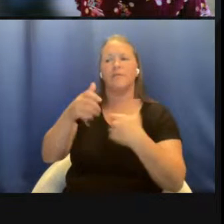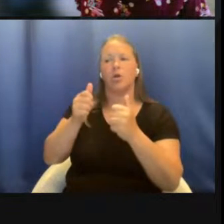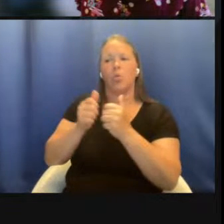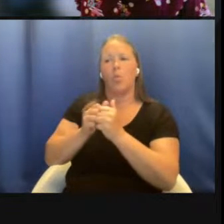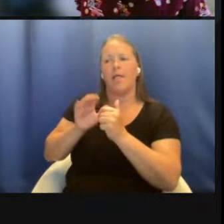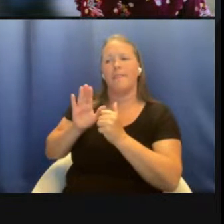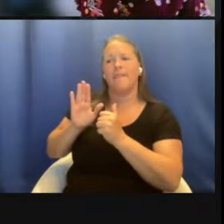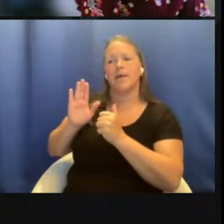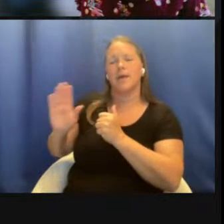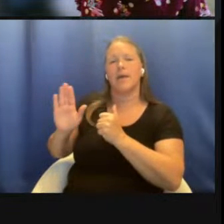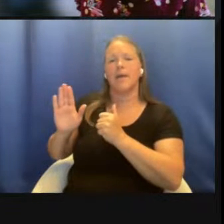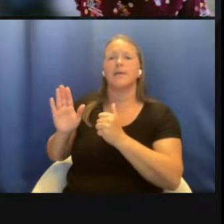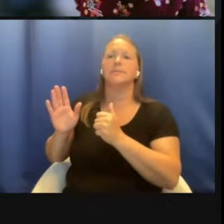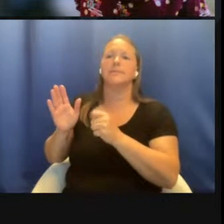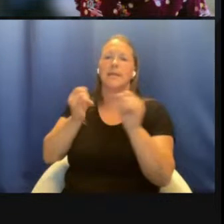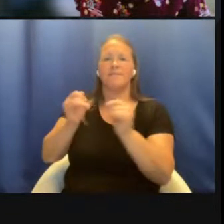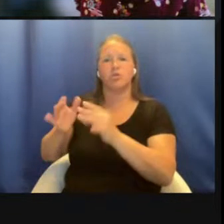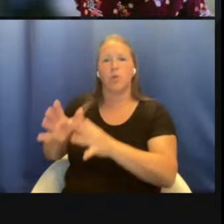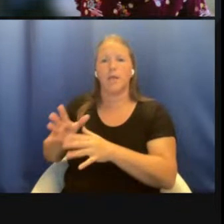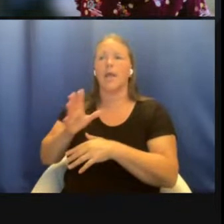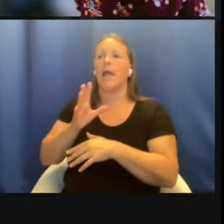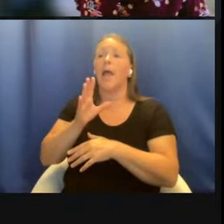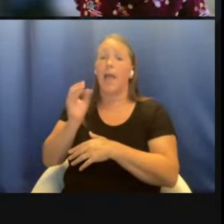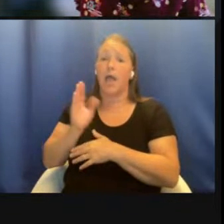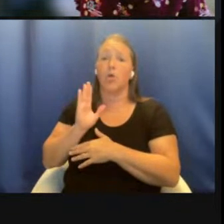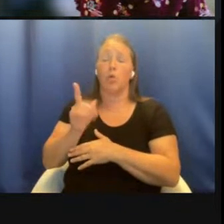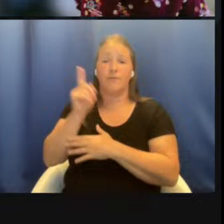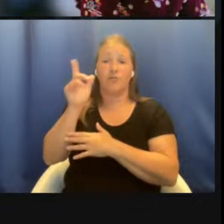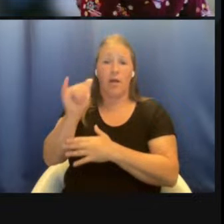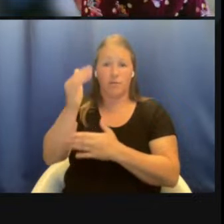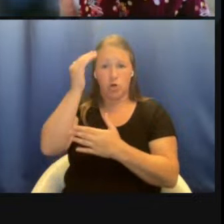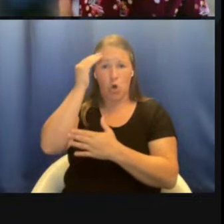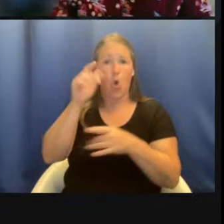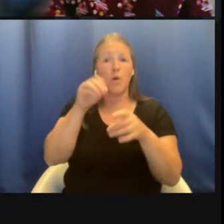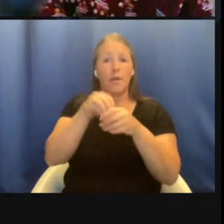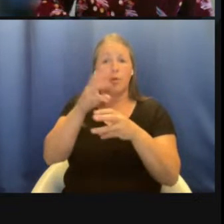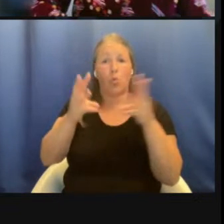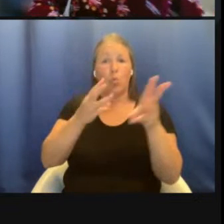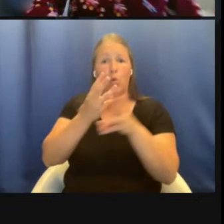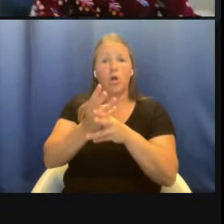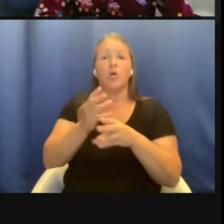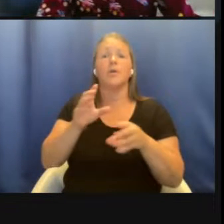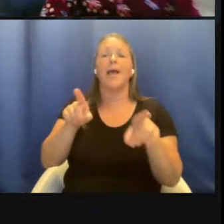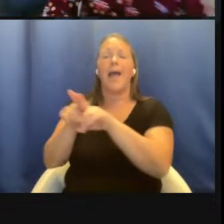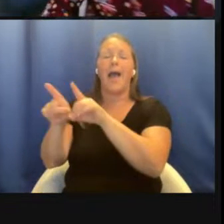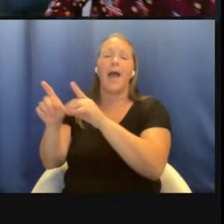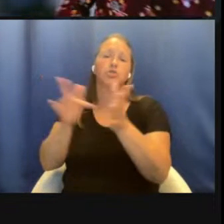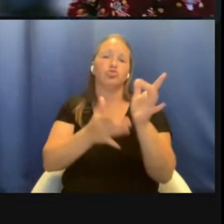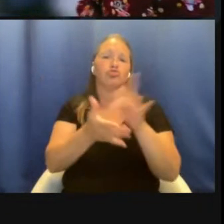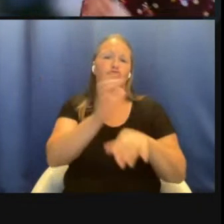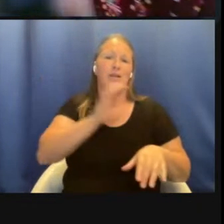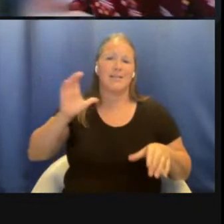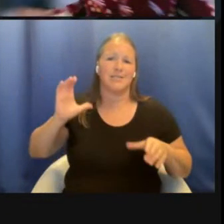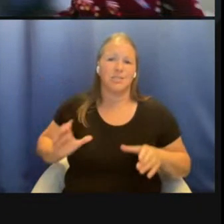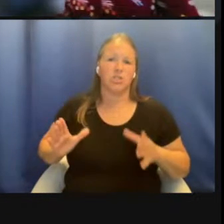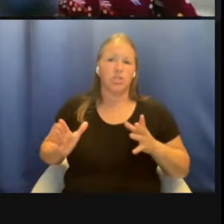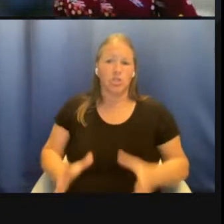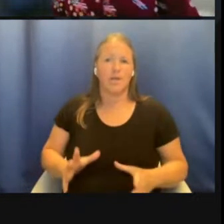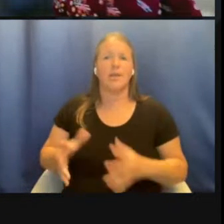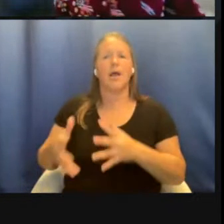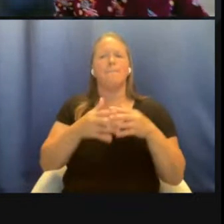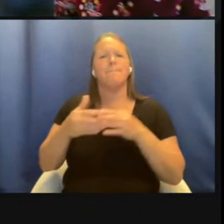as a Christian gentleman, an ardent patriot, an American citizen, pure and simple." This here is the favorite